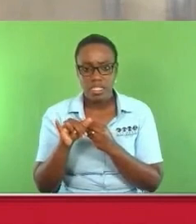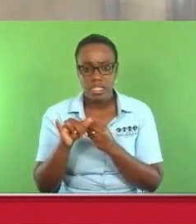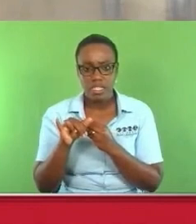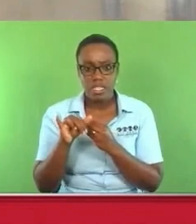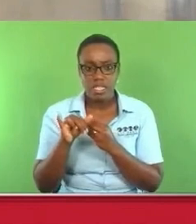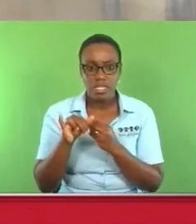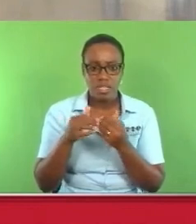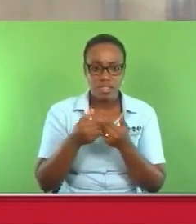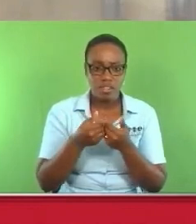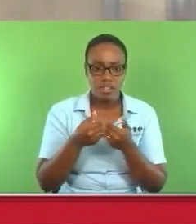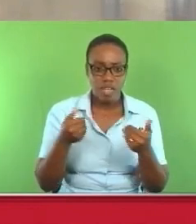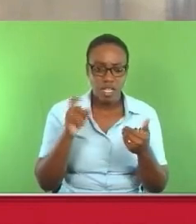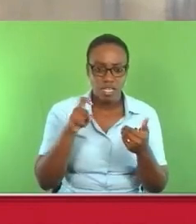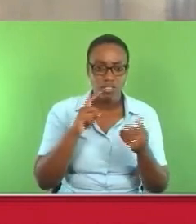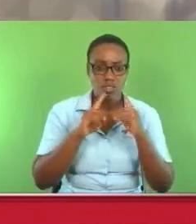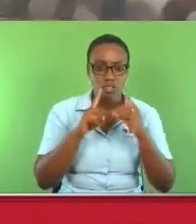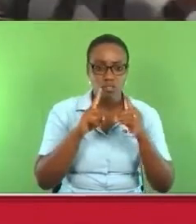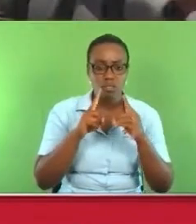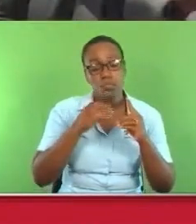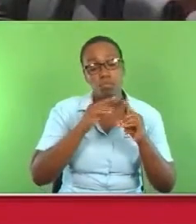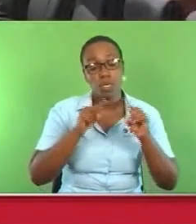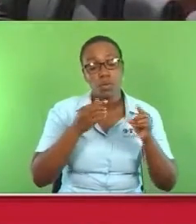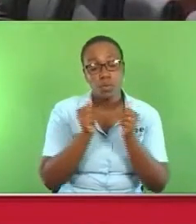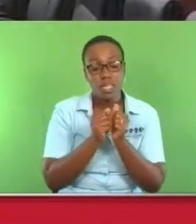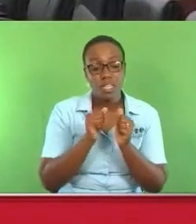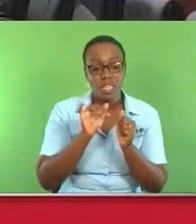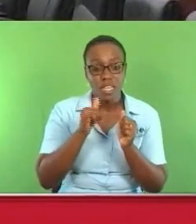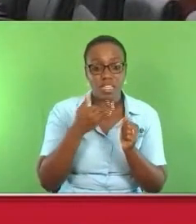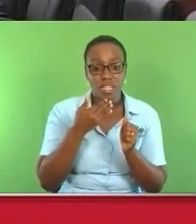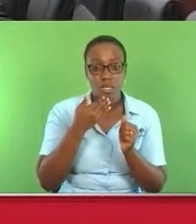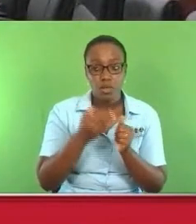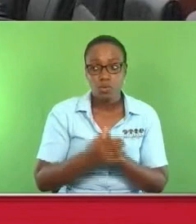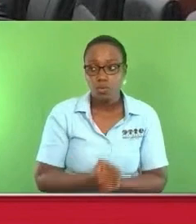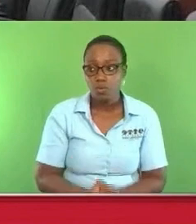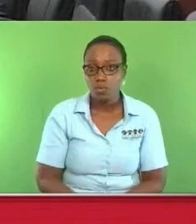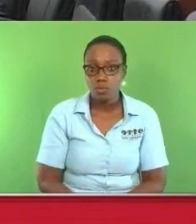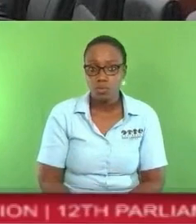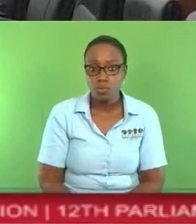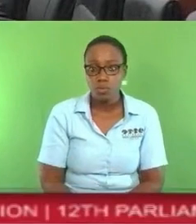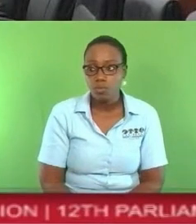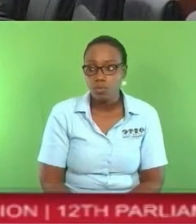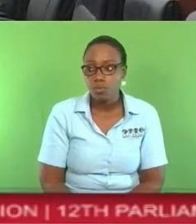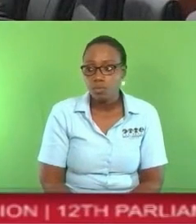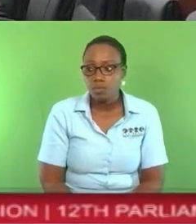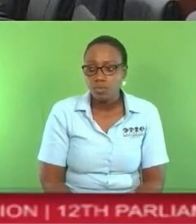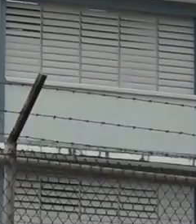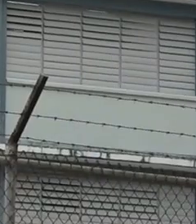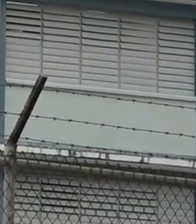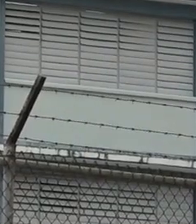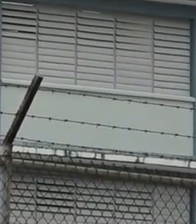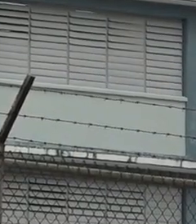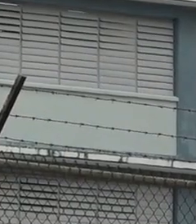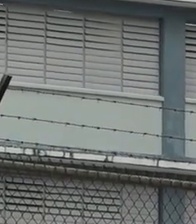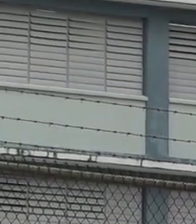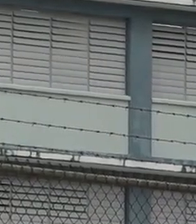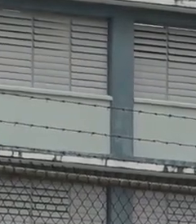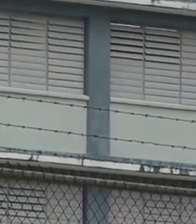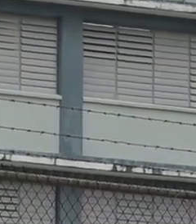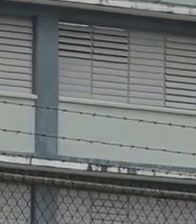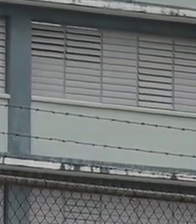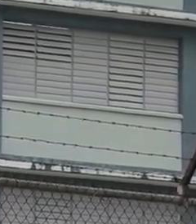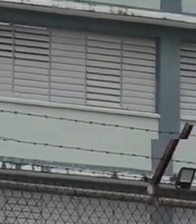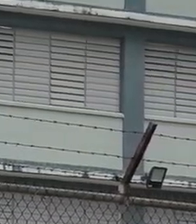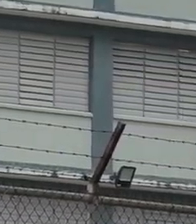Independent Senator Dr. Paul Richards raised the concerns about the persistently low performance levels in both the SEA and